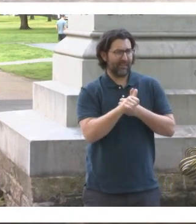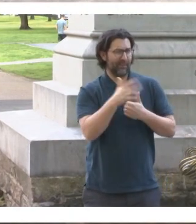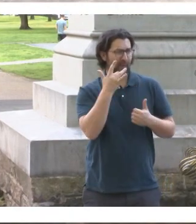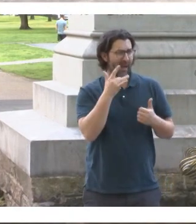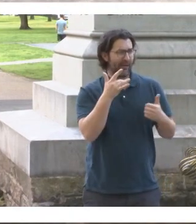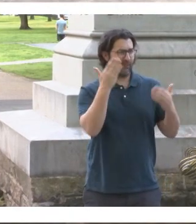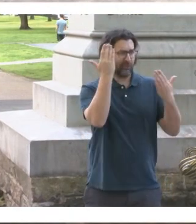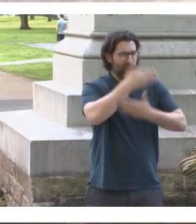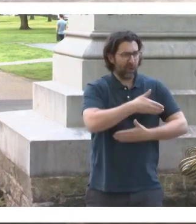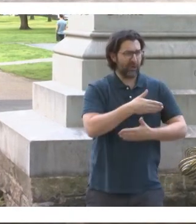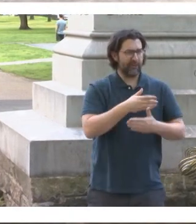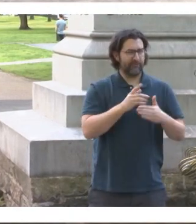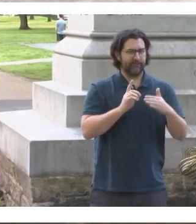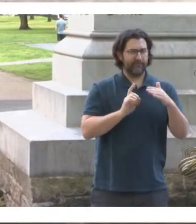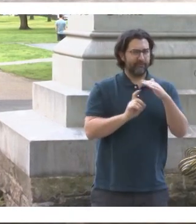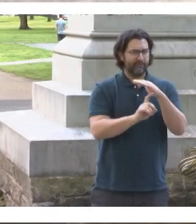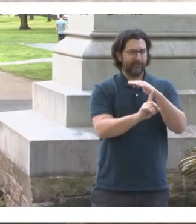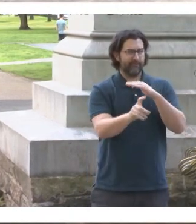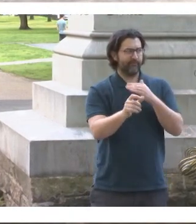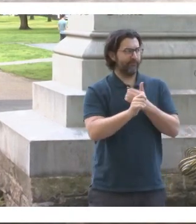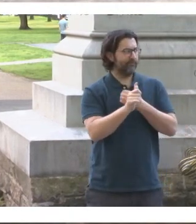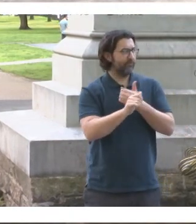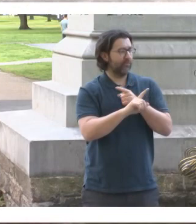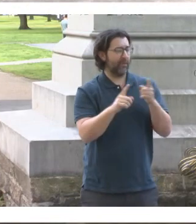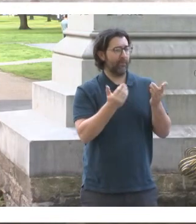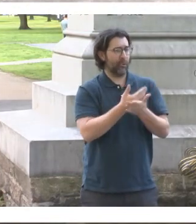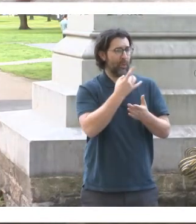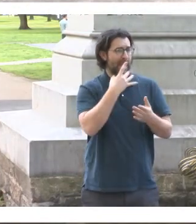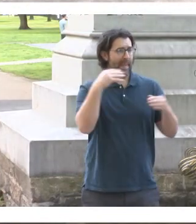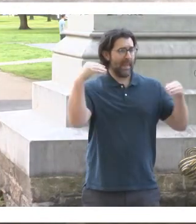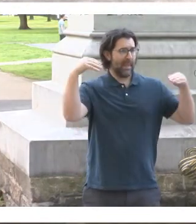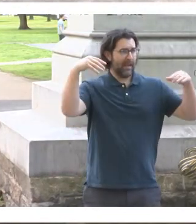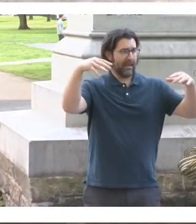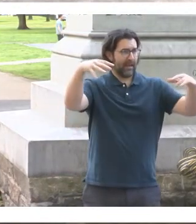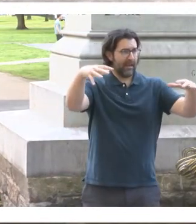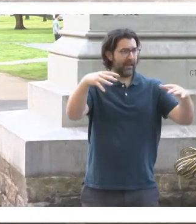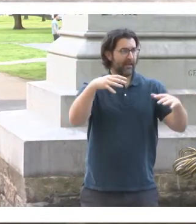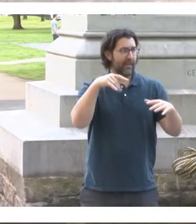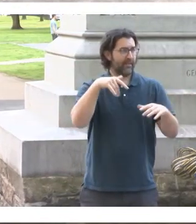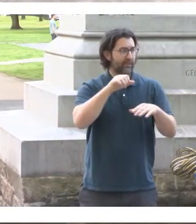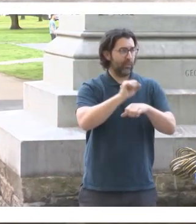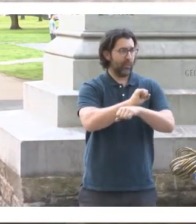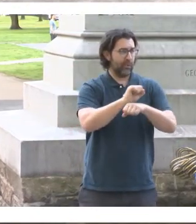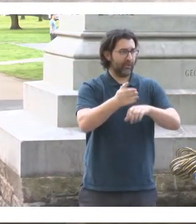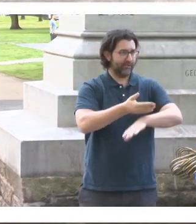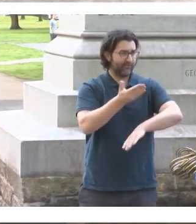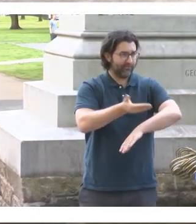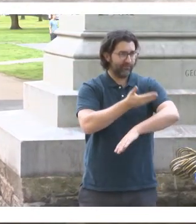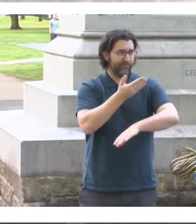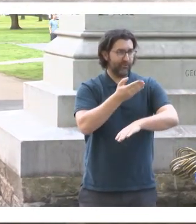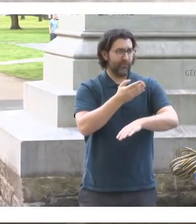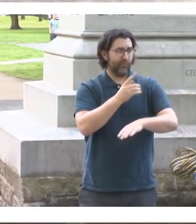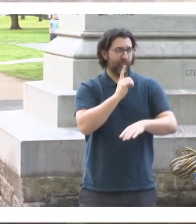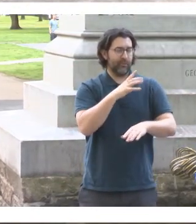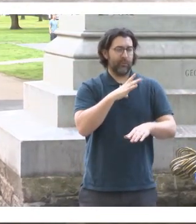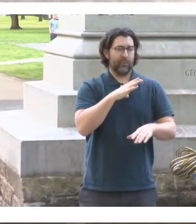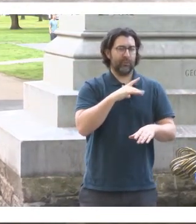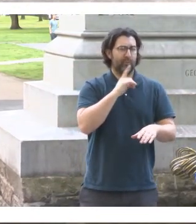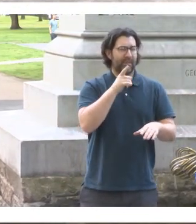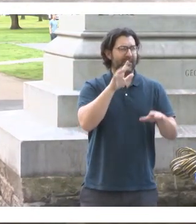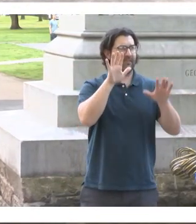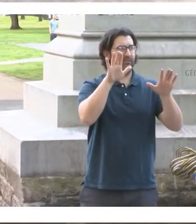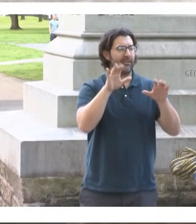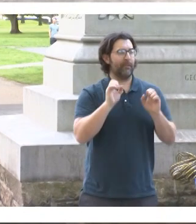dark. But with all of the new lighting and the work that the city has done and the Park Conservancy, this is a